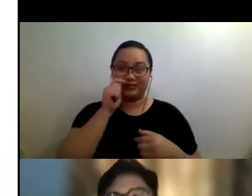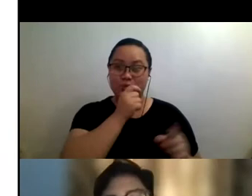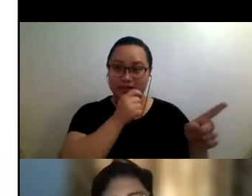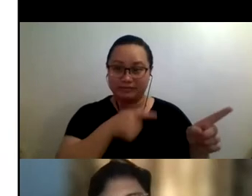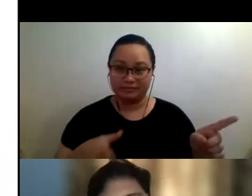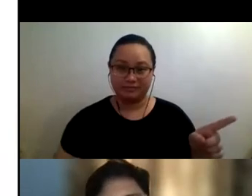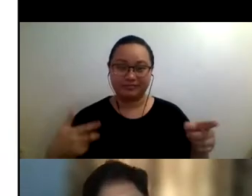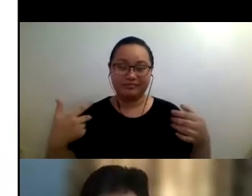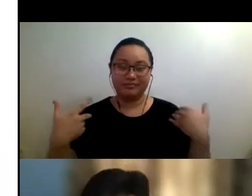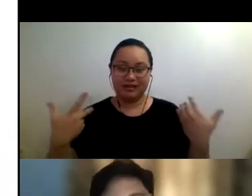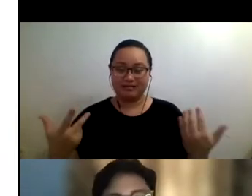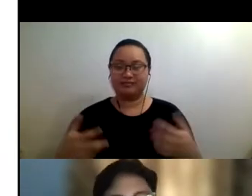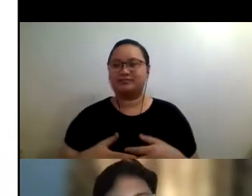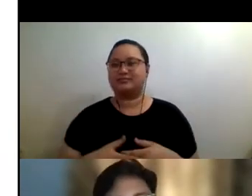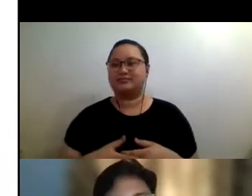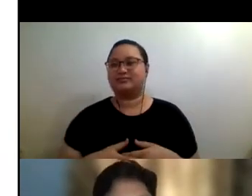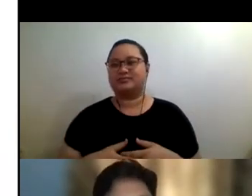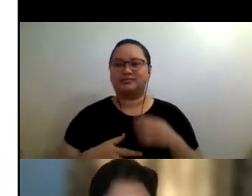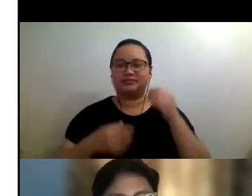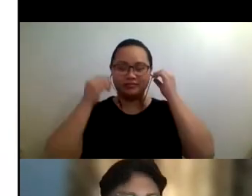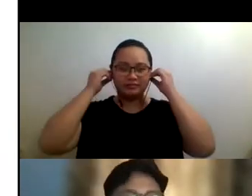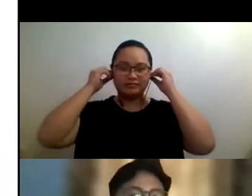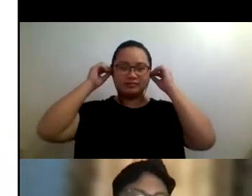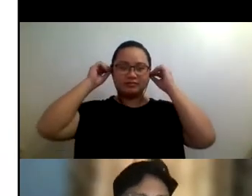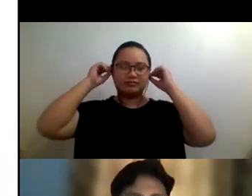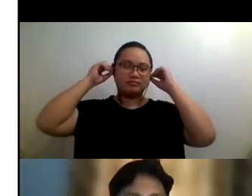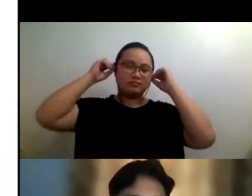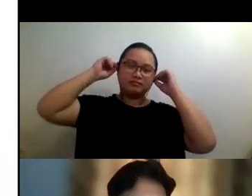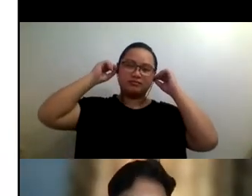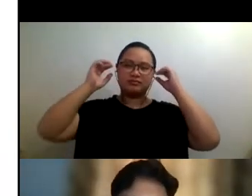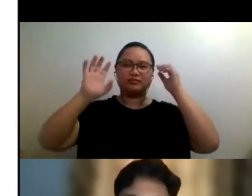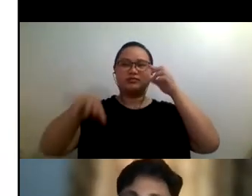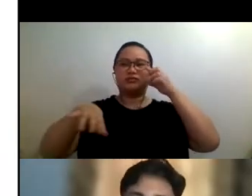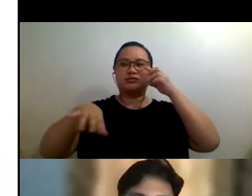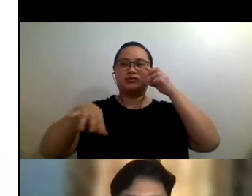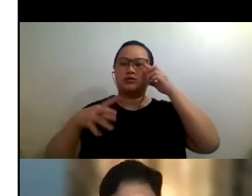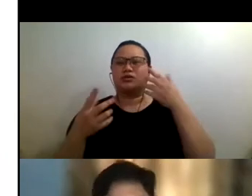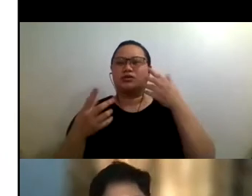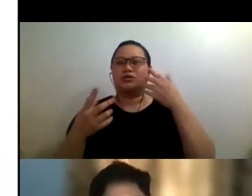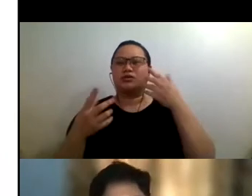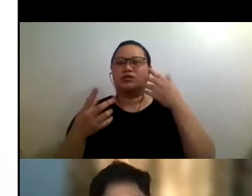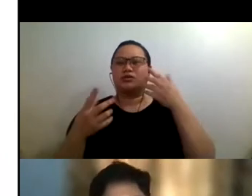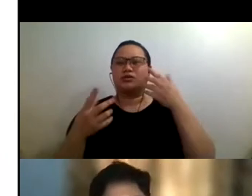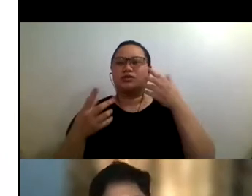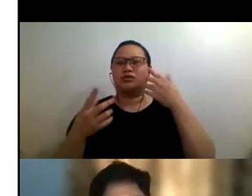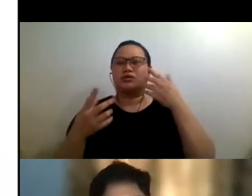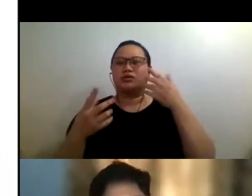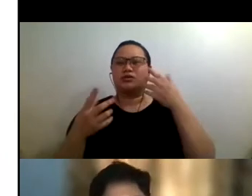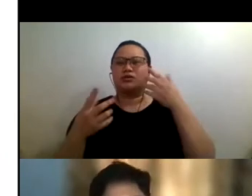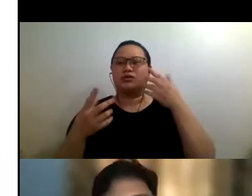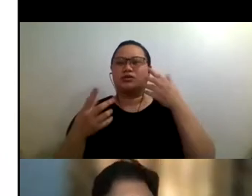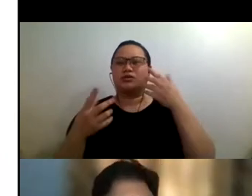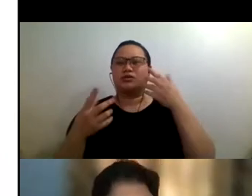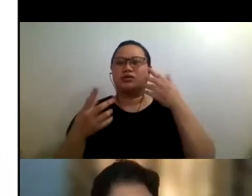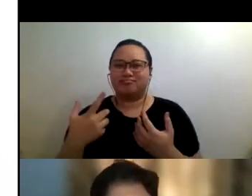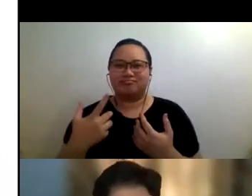we wear mga cologne na mataas ang alcohol content, and then we wear Axe body spray. And these